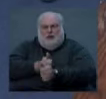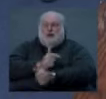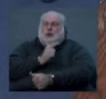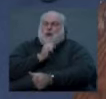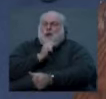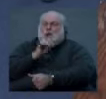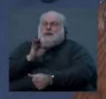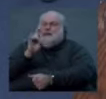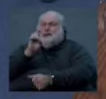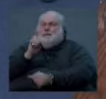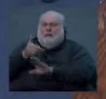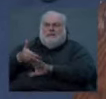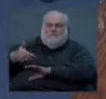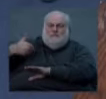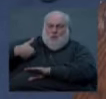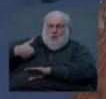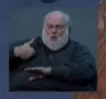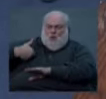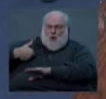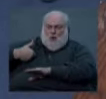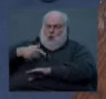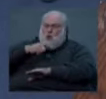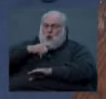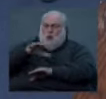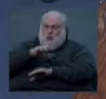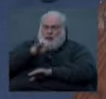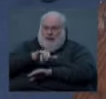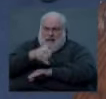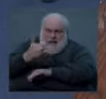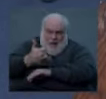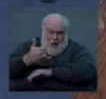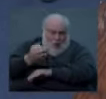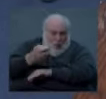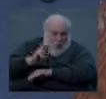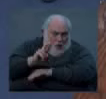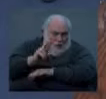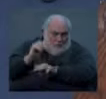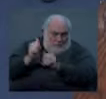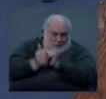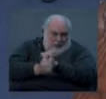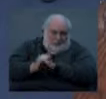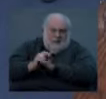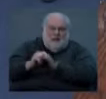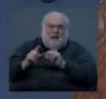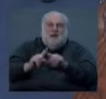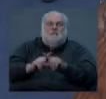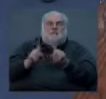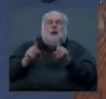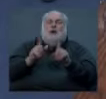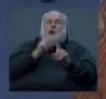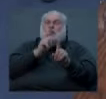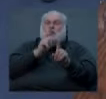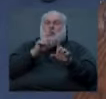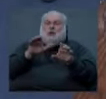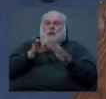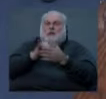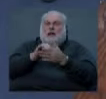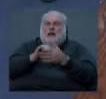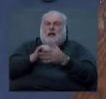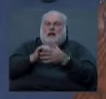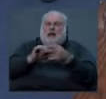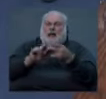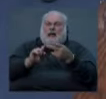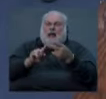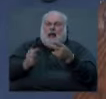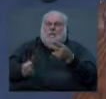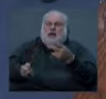Who's doing it now before this gets passed? Or you've already passed it, but who's doing it now, sir? And what's that